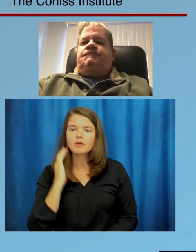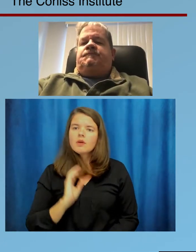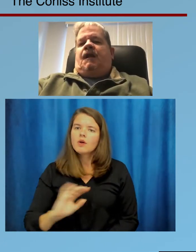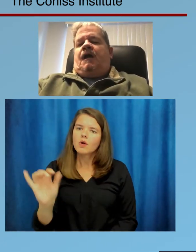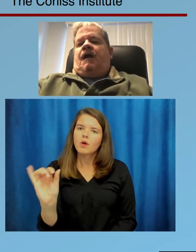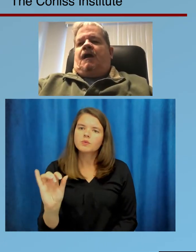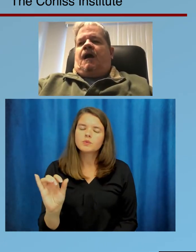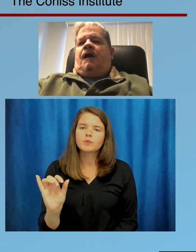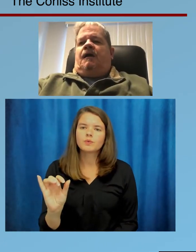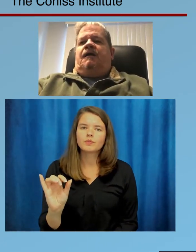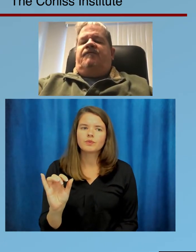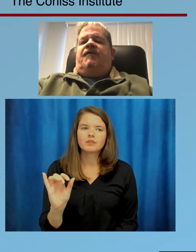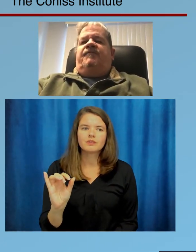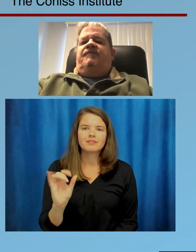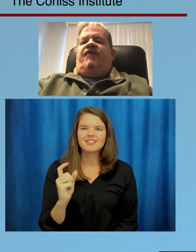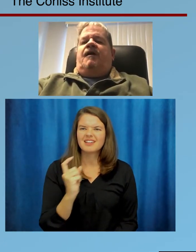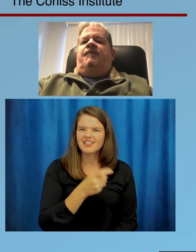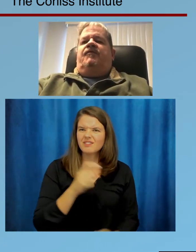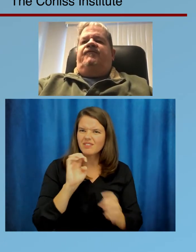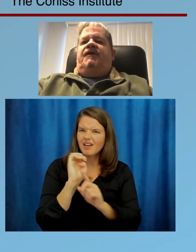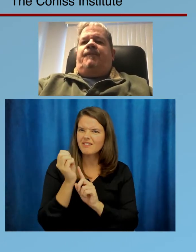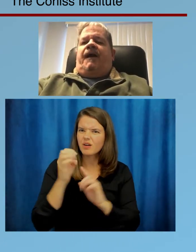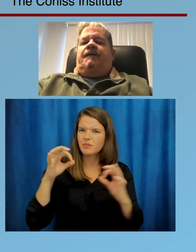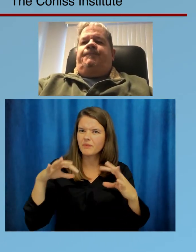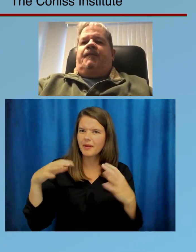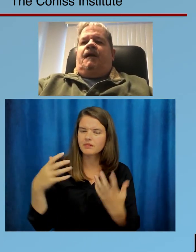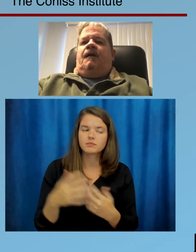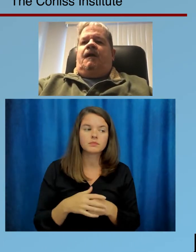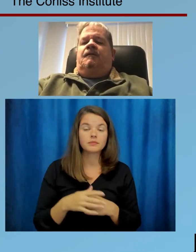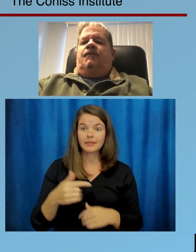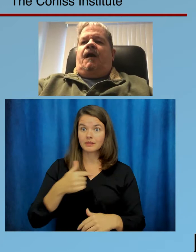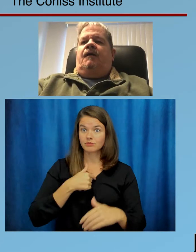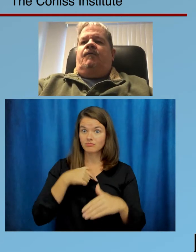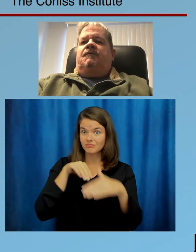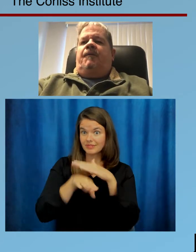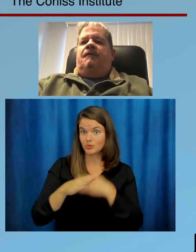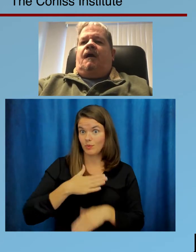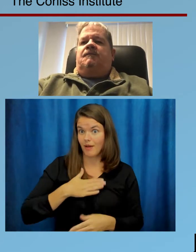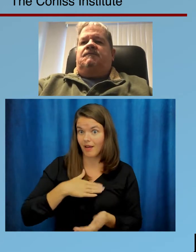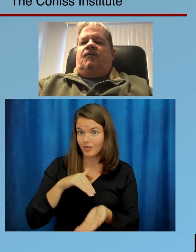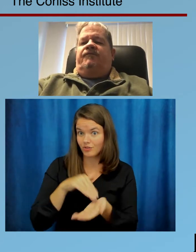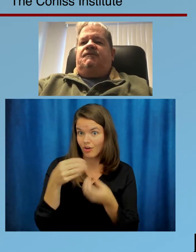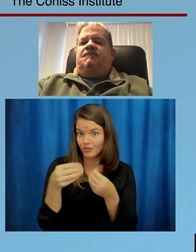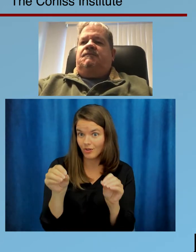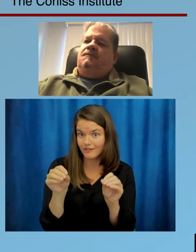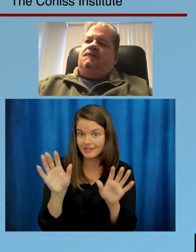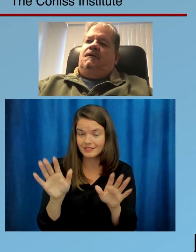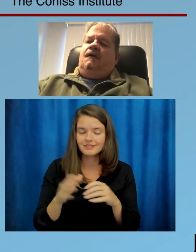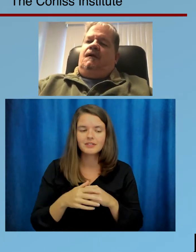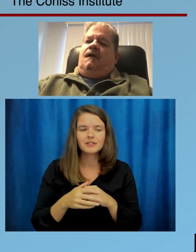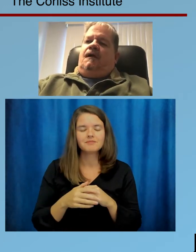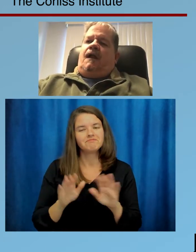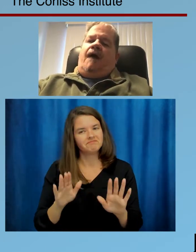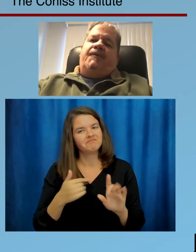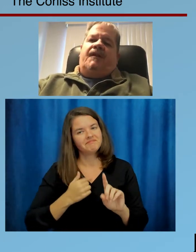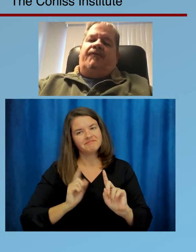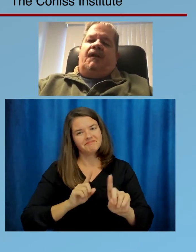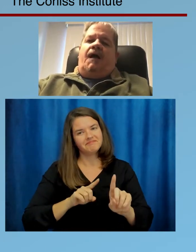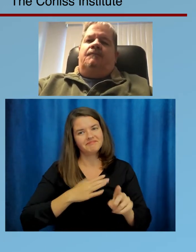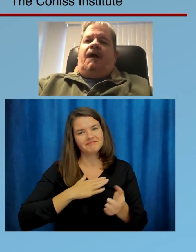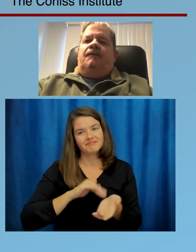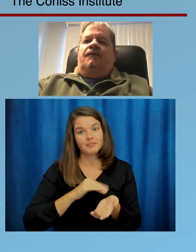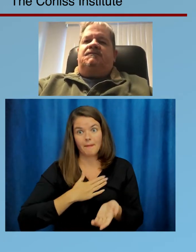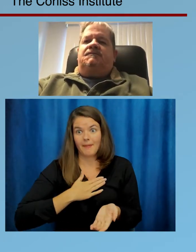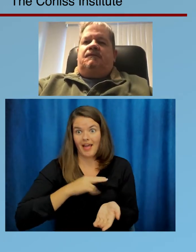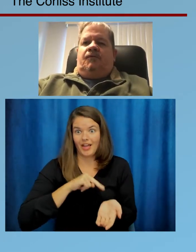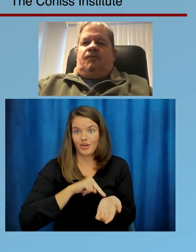Also, give them environmental feedback. Like when I go into my doctor's office, now I've been there a